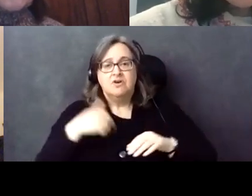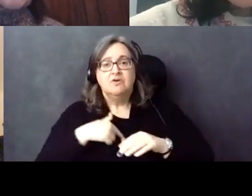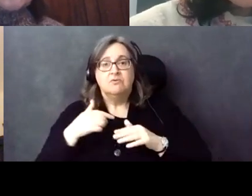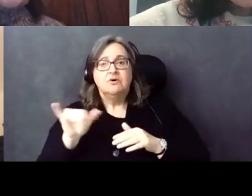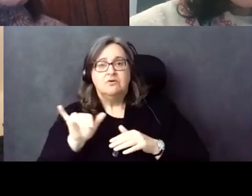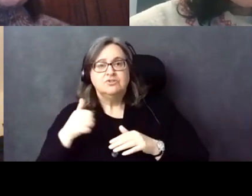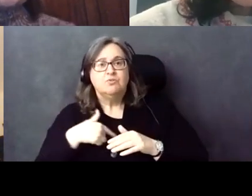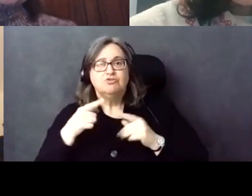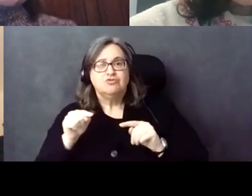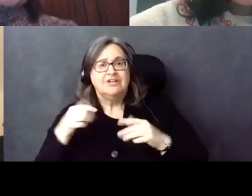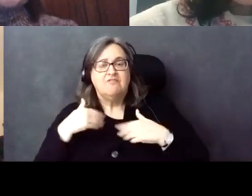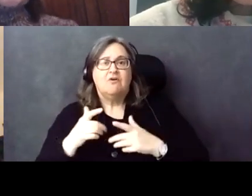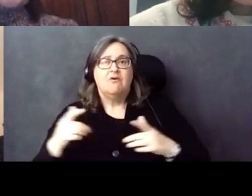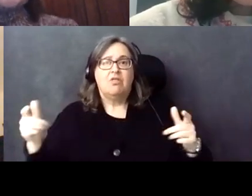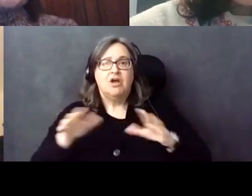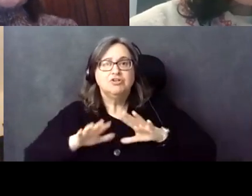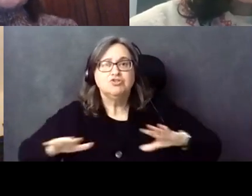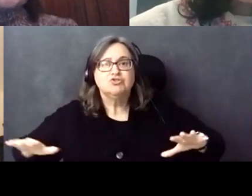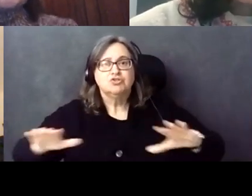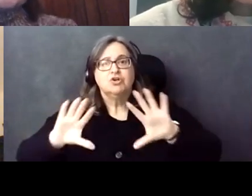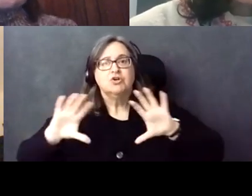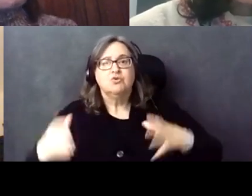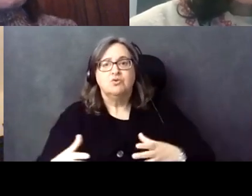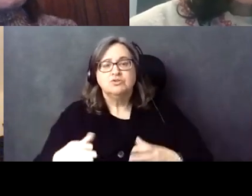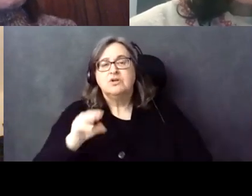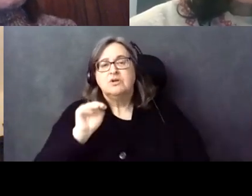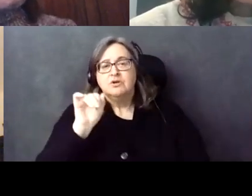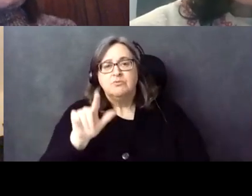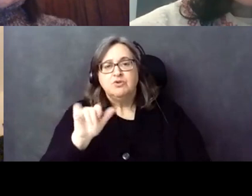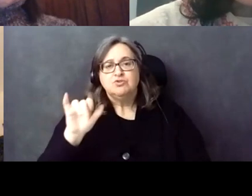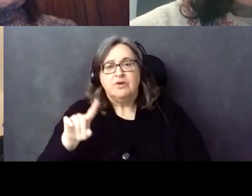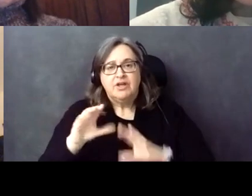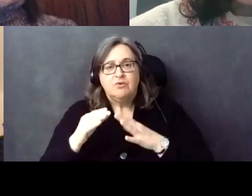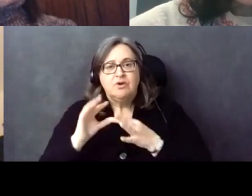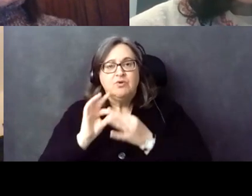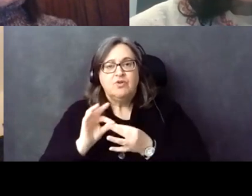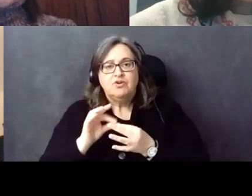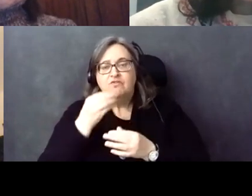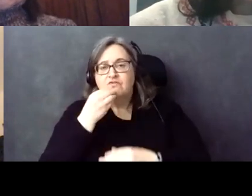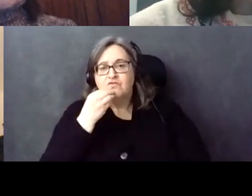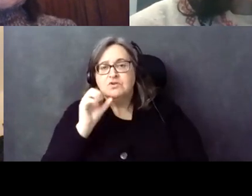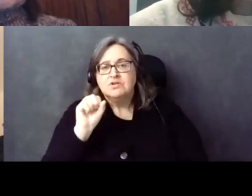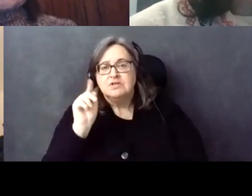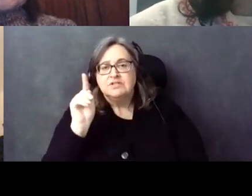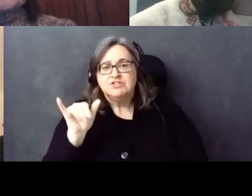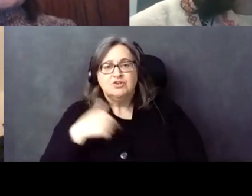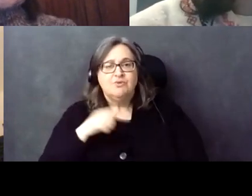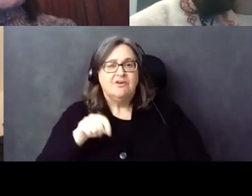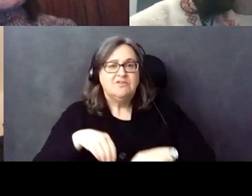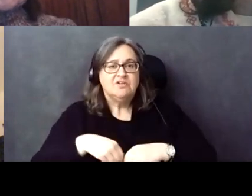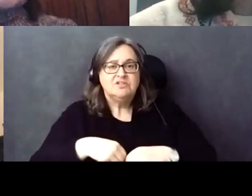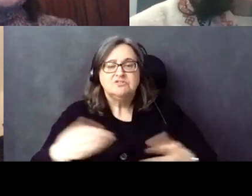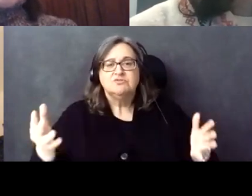a wider coalition of mutual aid groups, especially around food security, because we have to redistribute resources so far and wide that it's